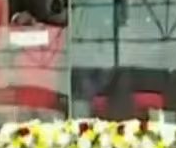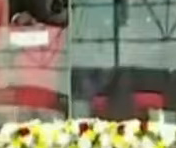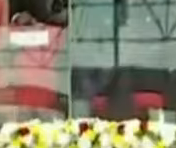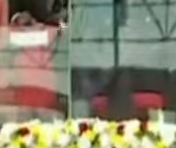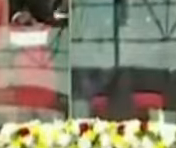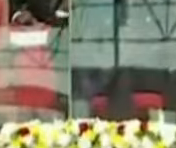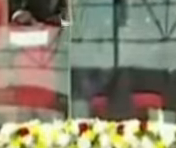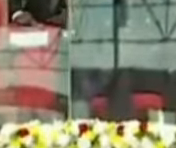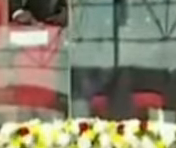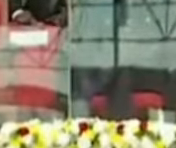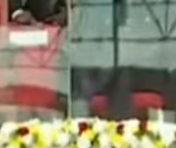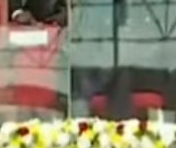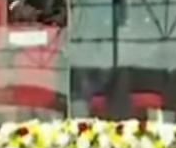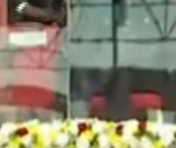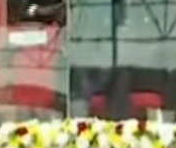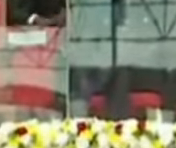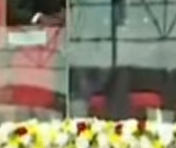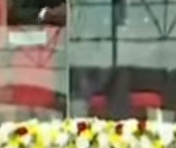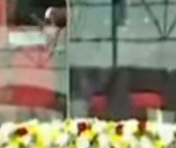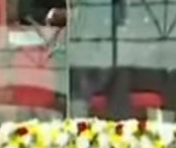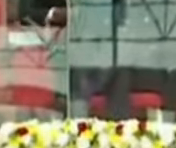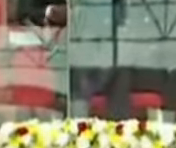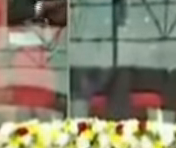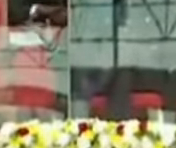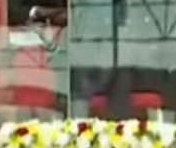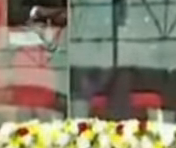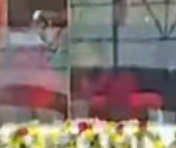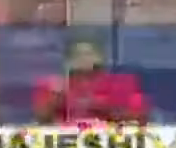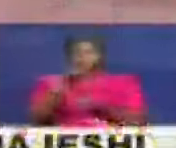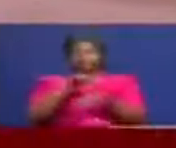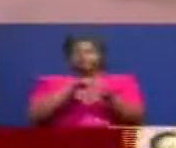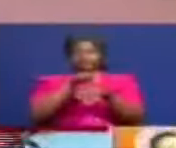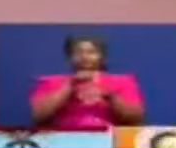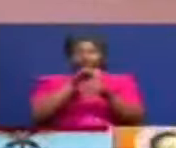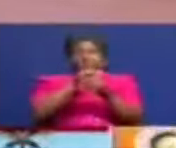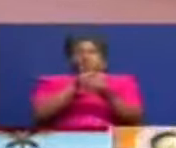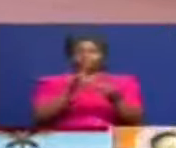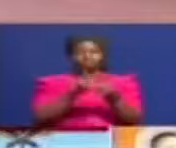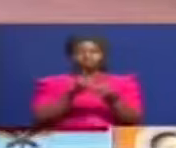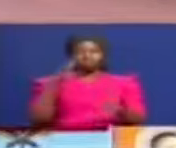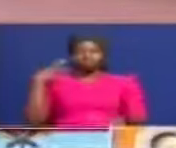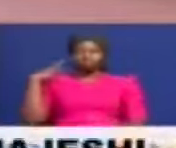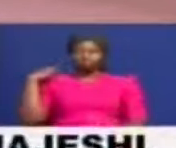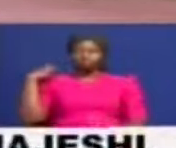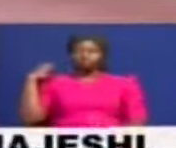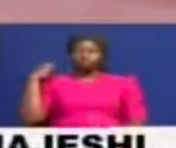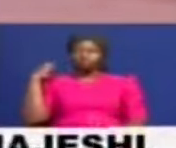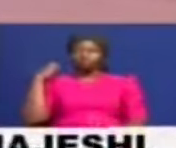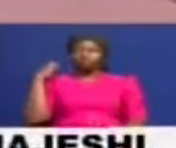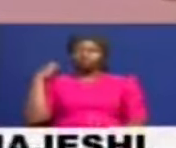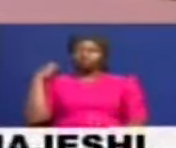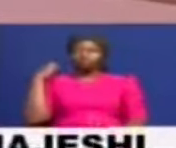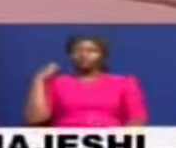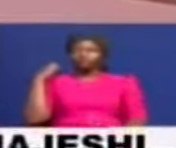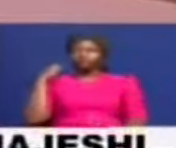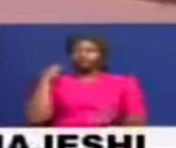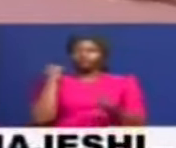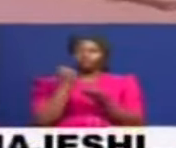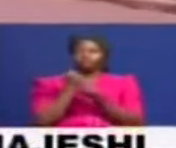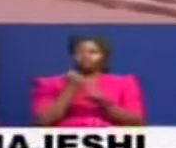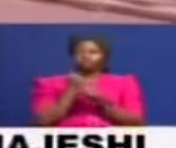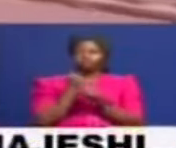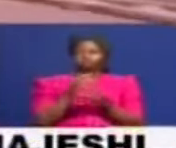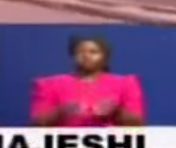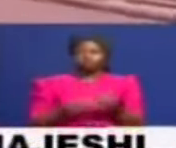forces, and as you can see on your screen, there is activity as the president is taking place. And these right here